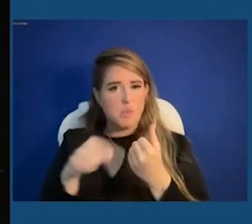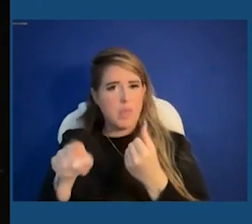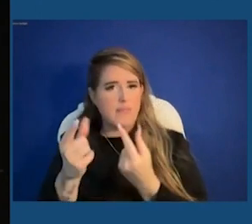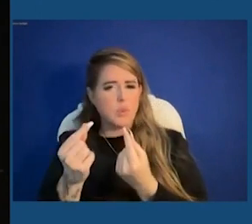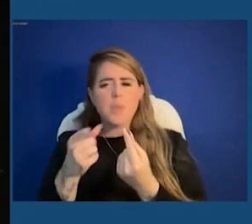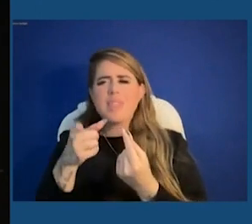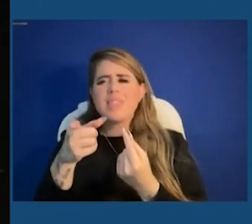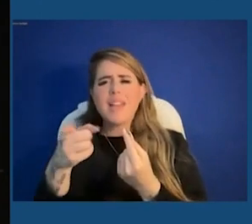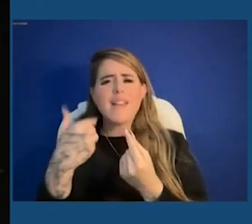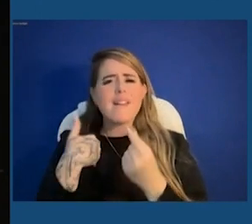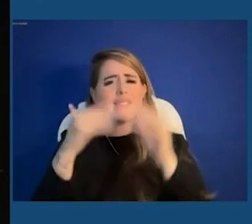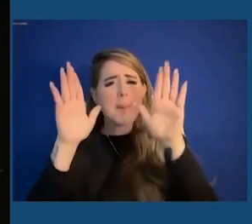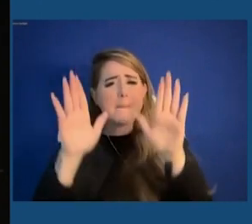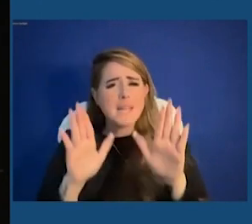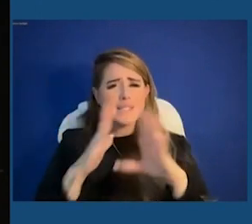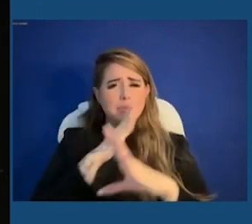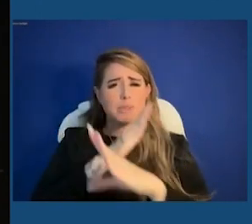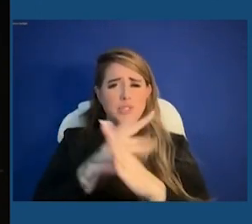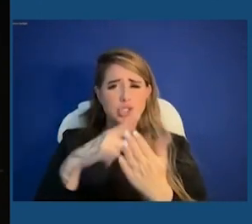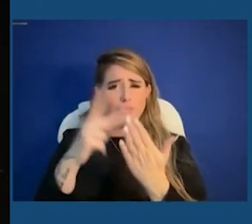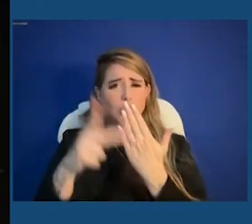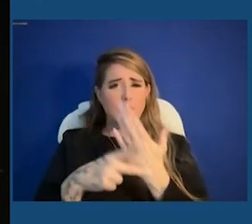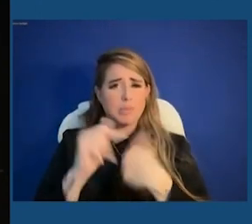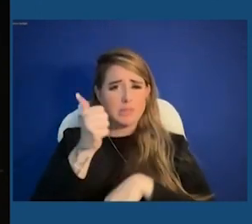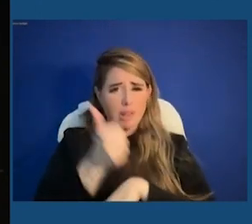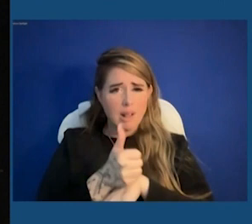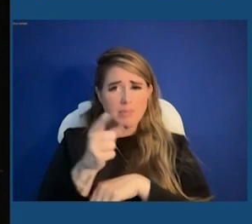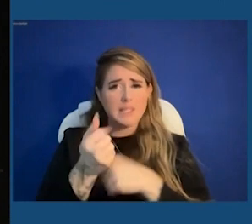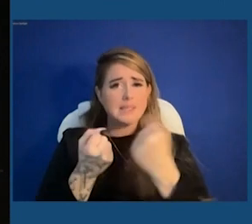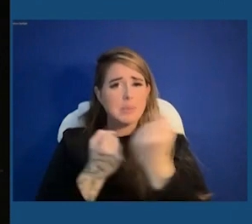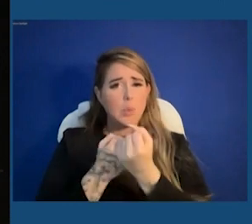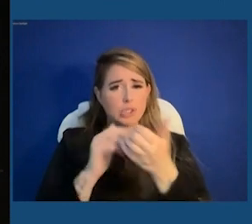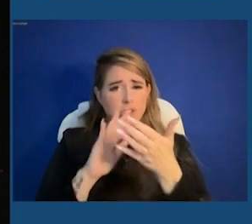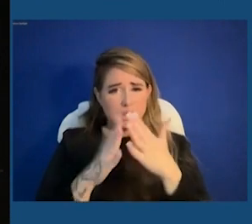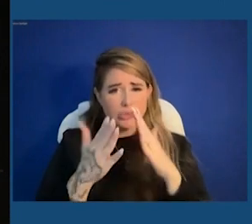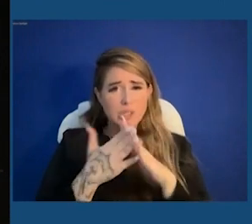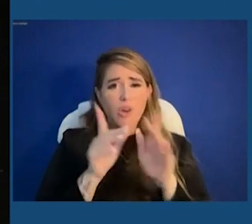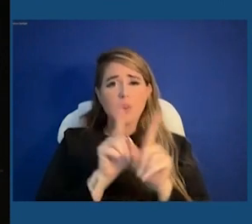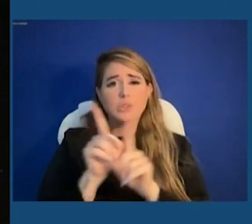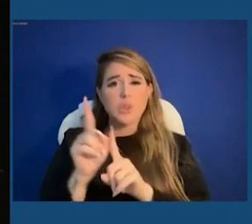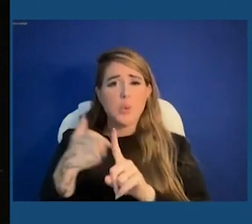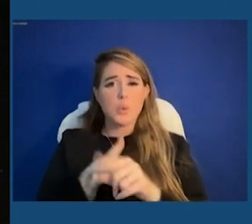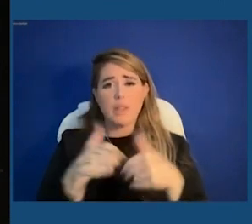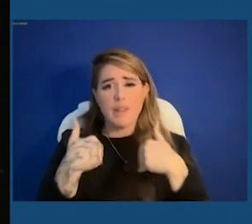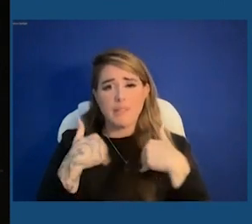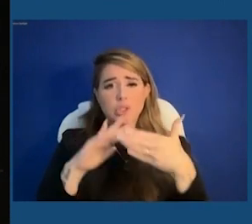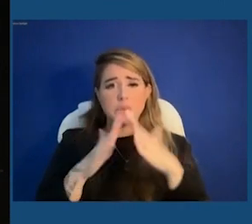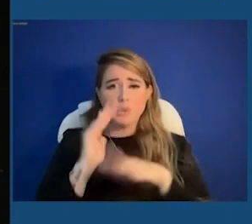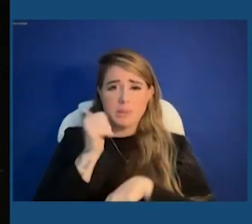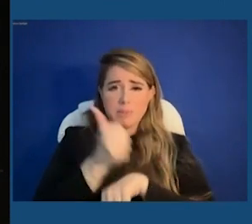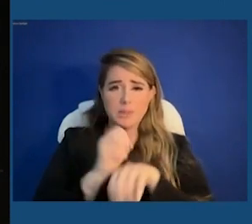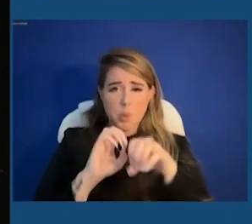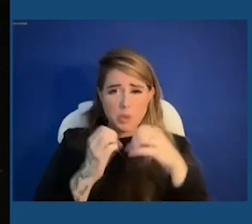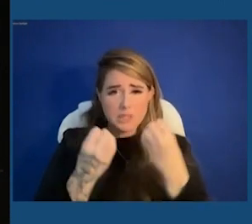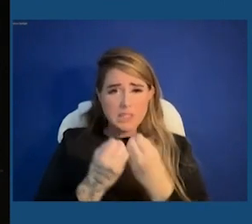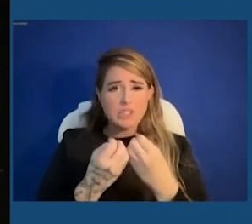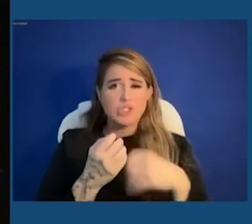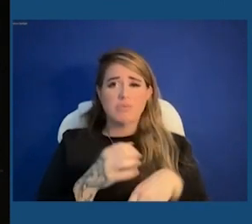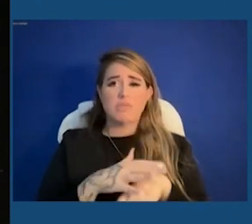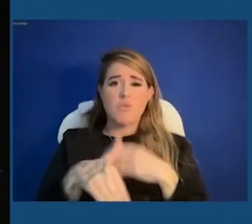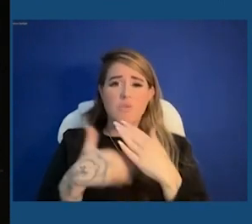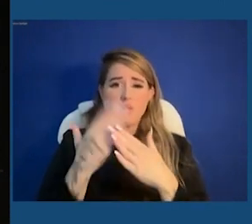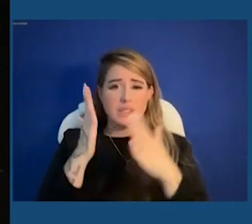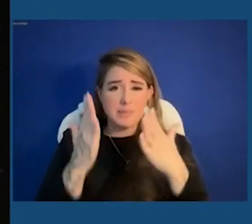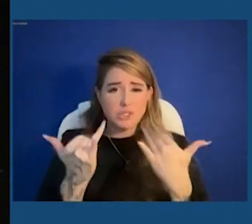incredible, amazing prevention program and support in the community, as well as with the community-based organization, all the speakers earlier